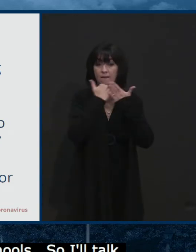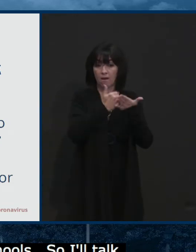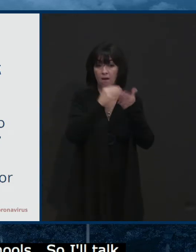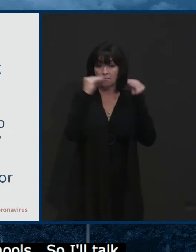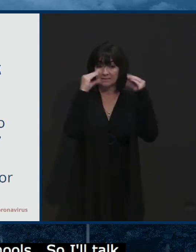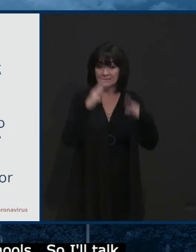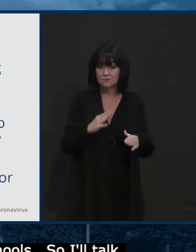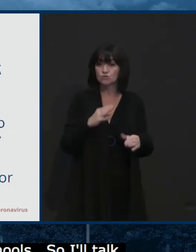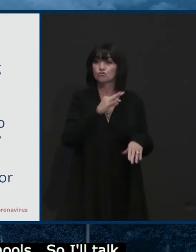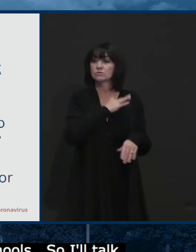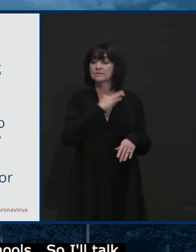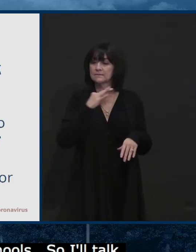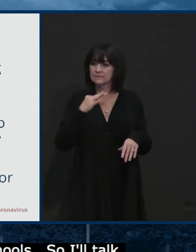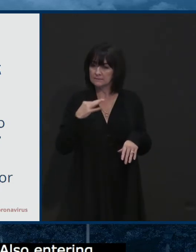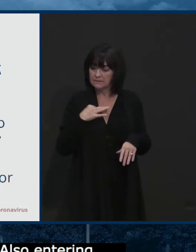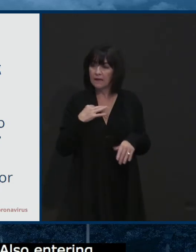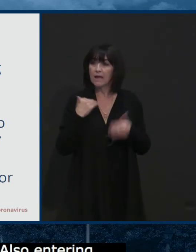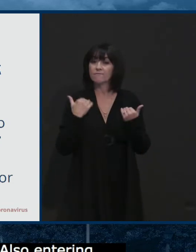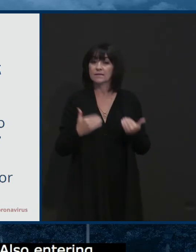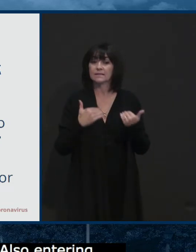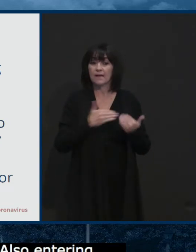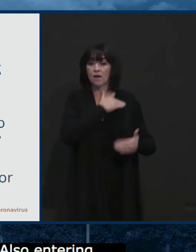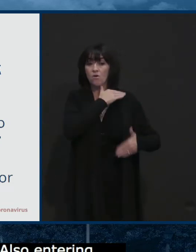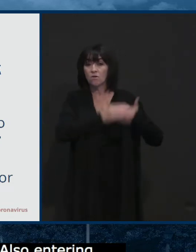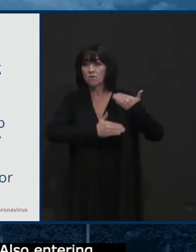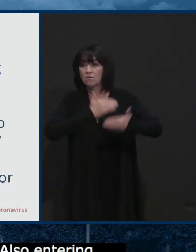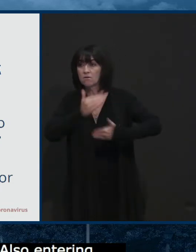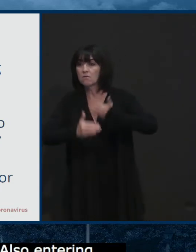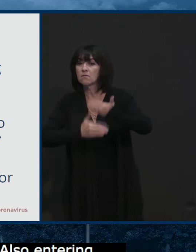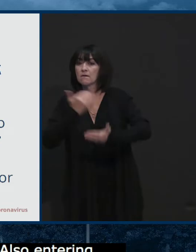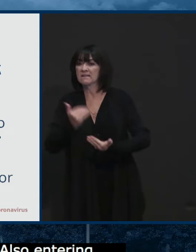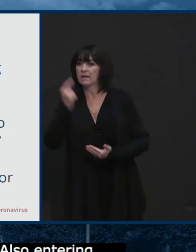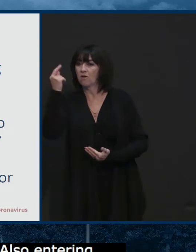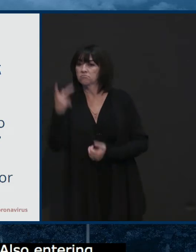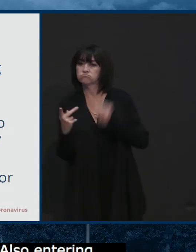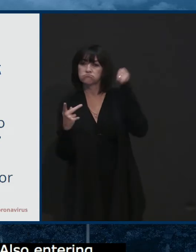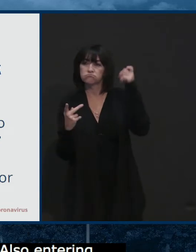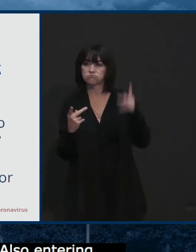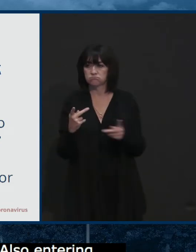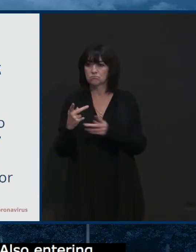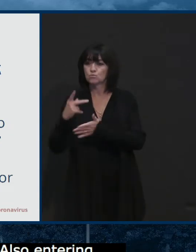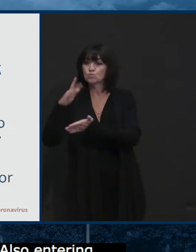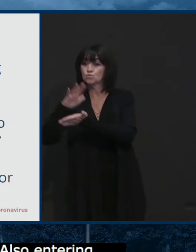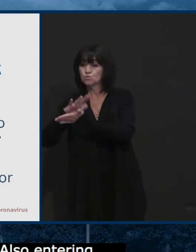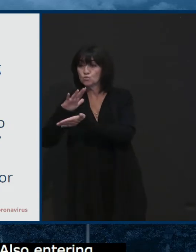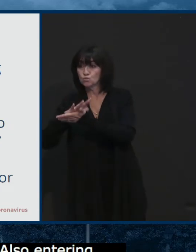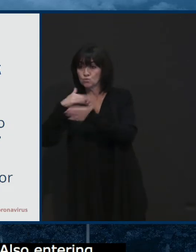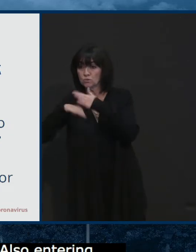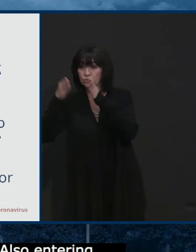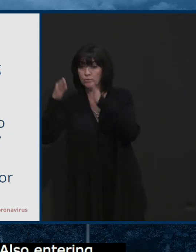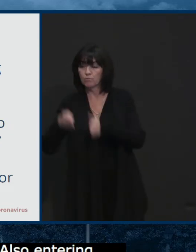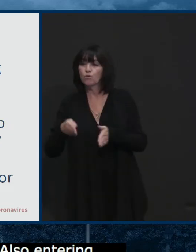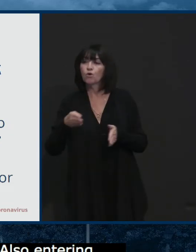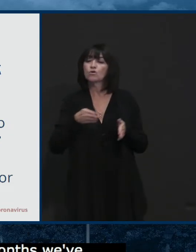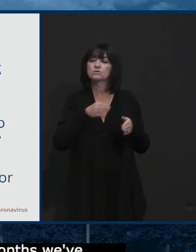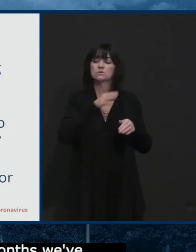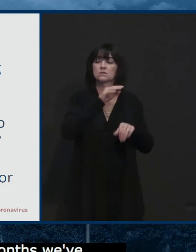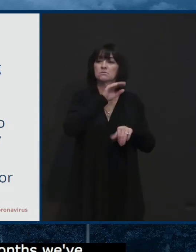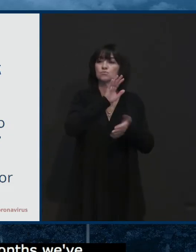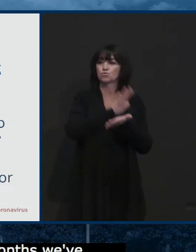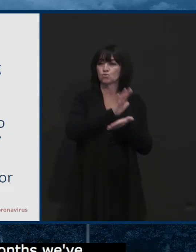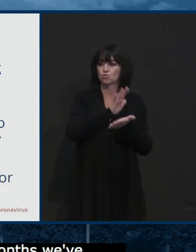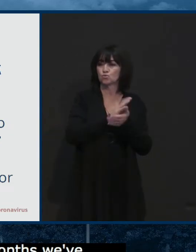kind of a hybrid environment. So over the last 3 months, we've assisted over 60 school districts with on-site testing. We've done this